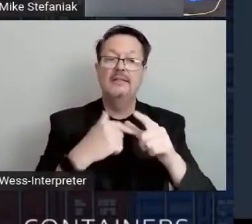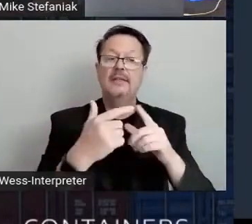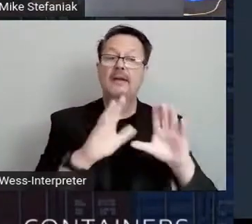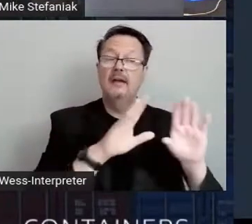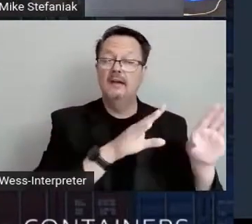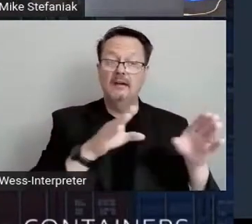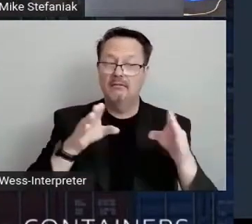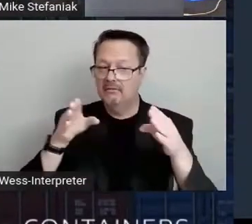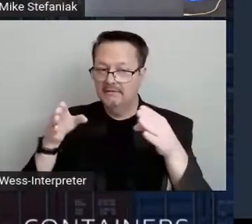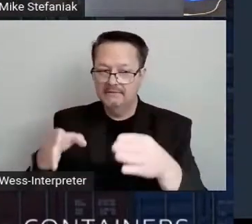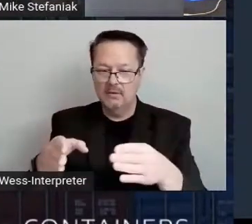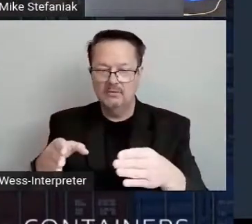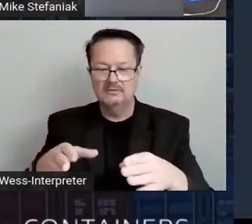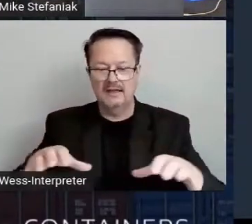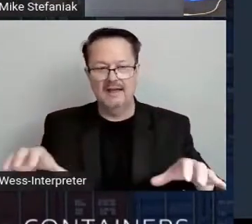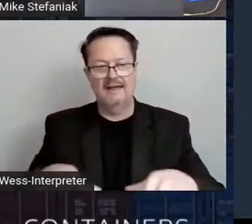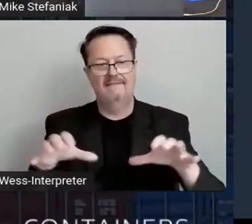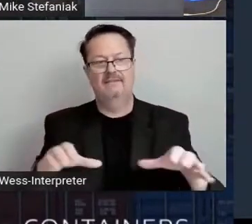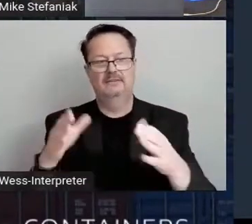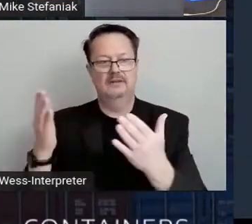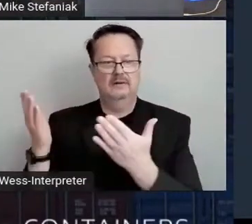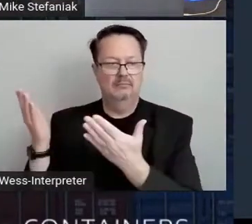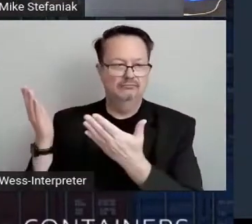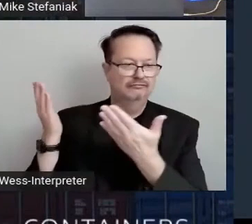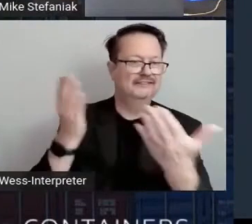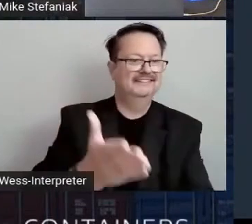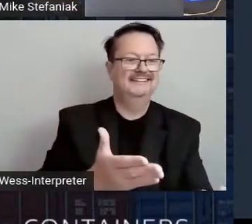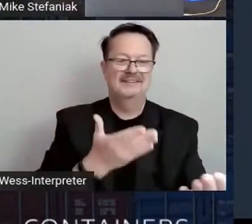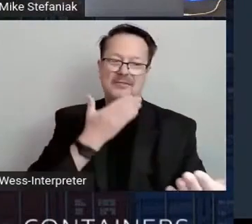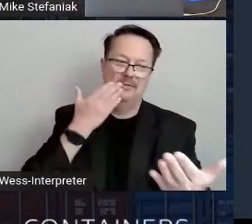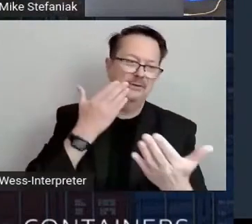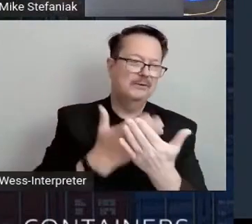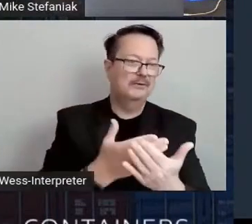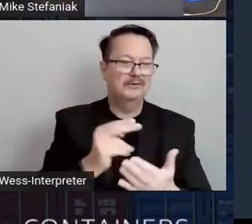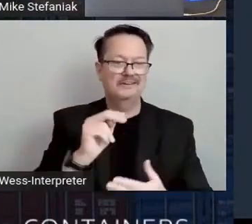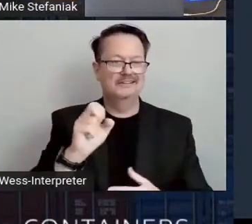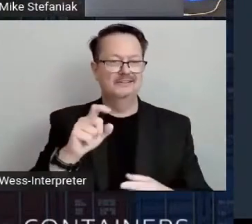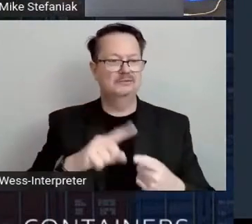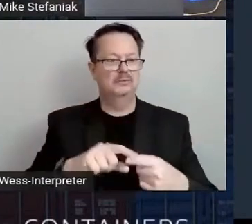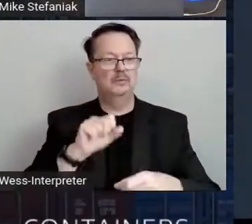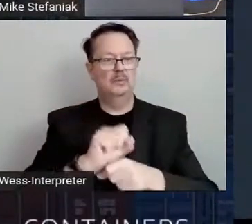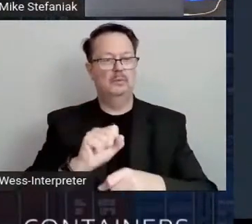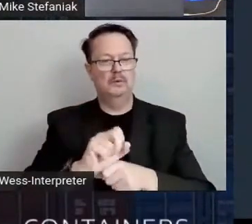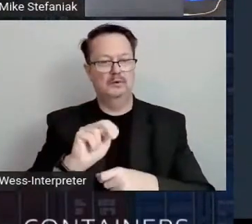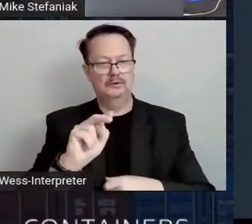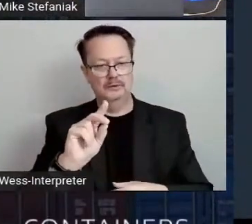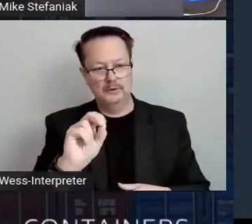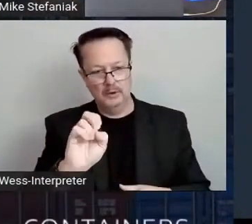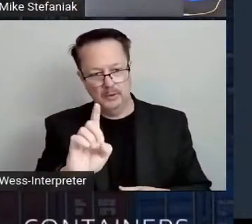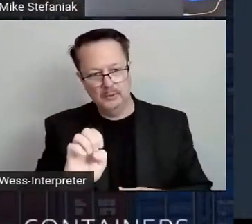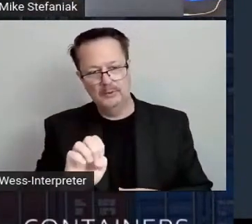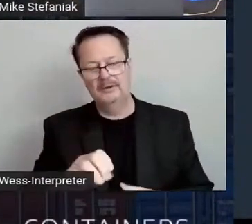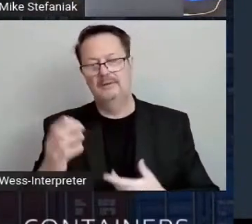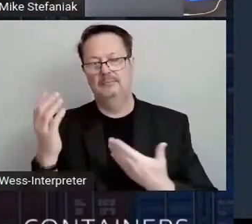efforts on kind of bringing that goodness to the worker nodes and bringing the Kubernetes